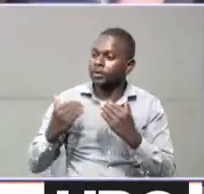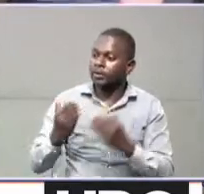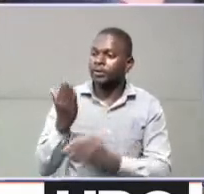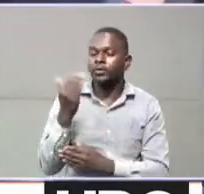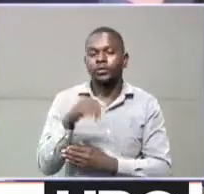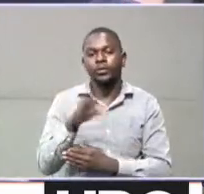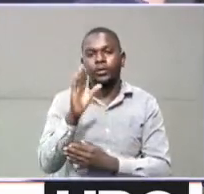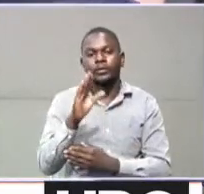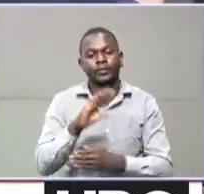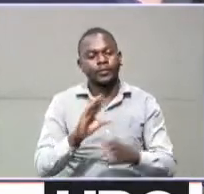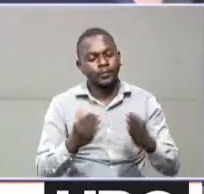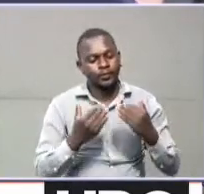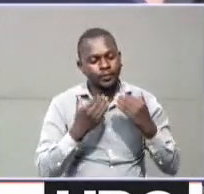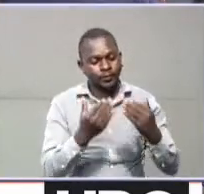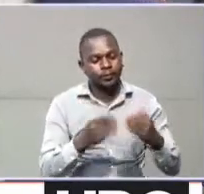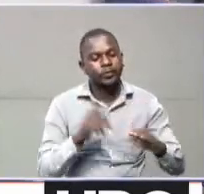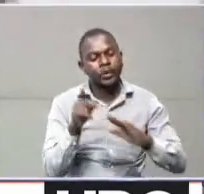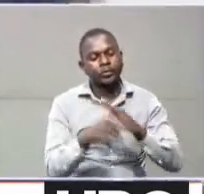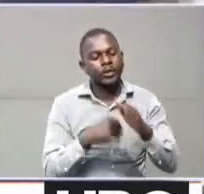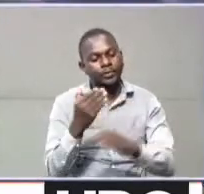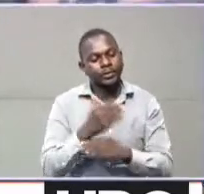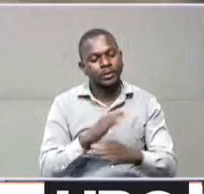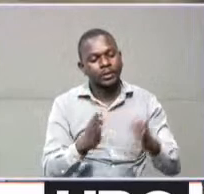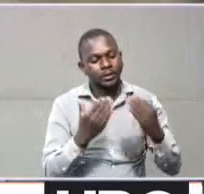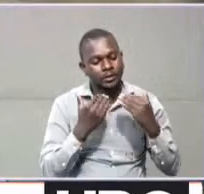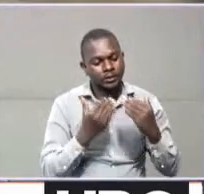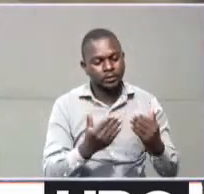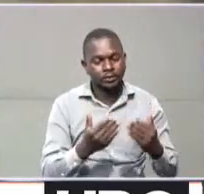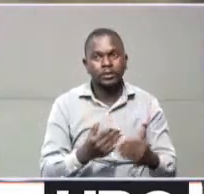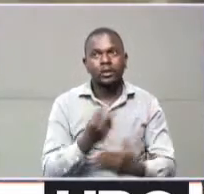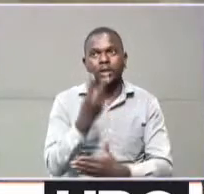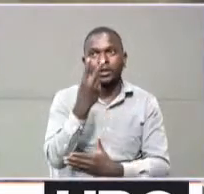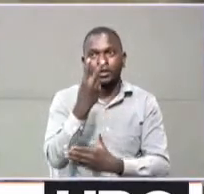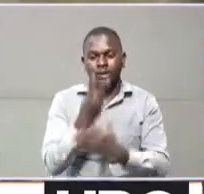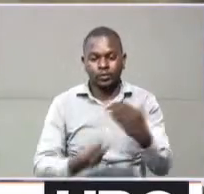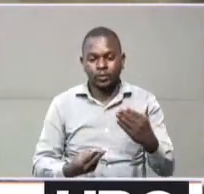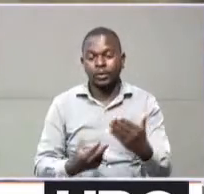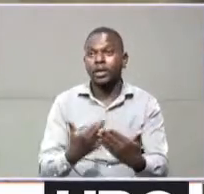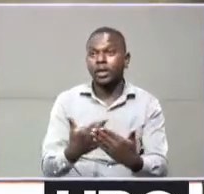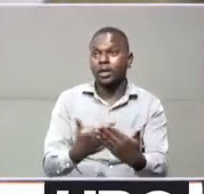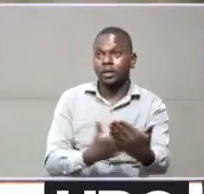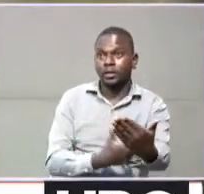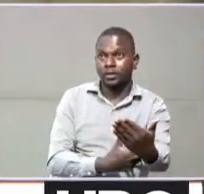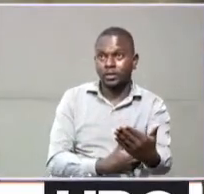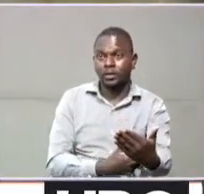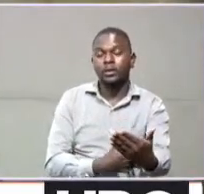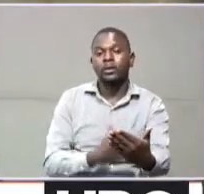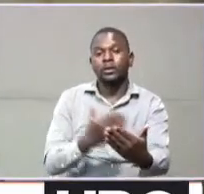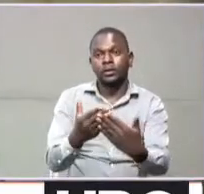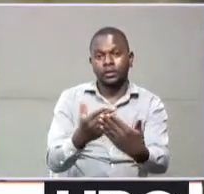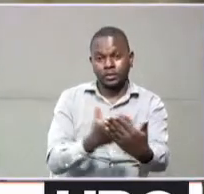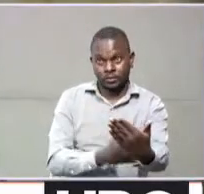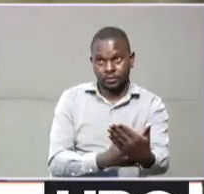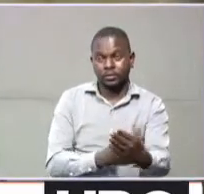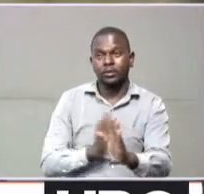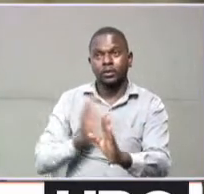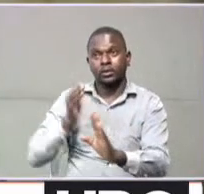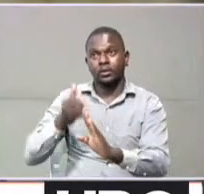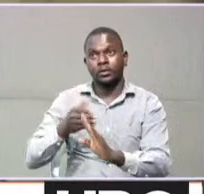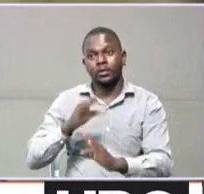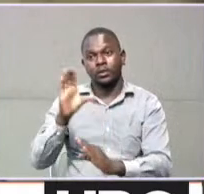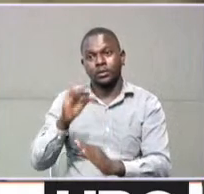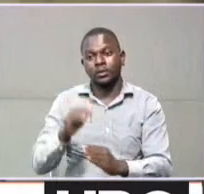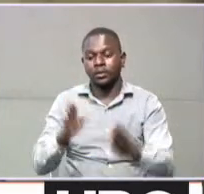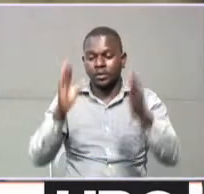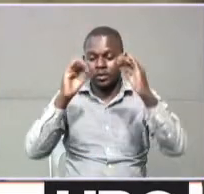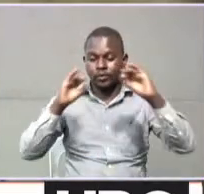much thank you right honourable prime minister both the report and the statement are fired to the committee on